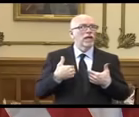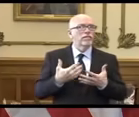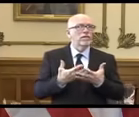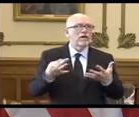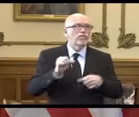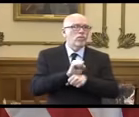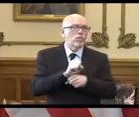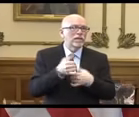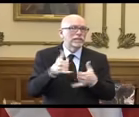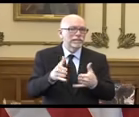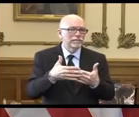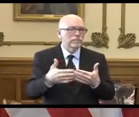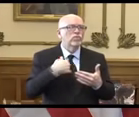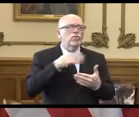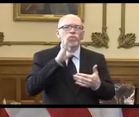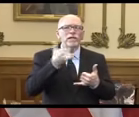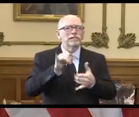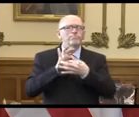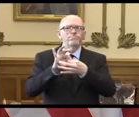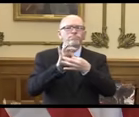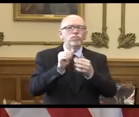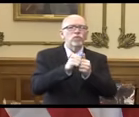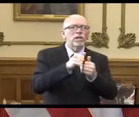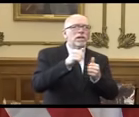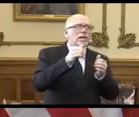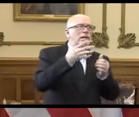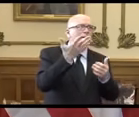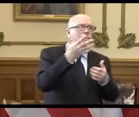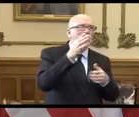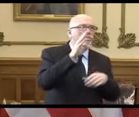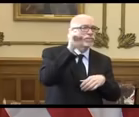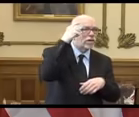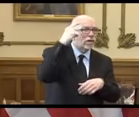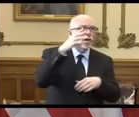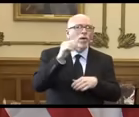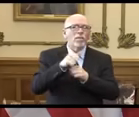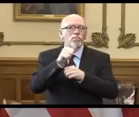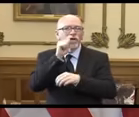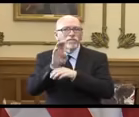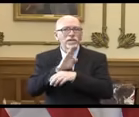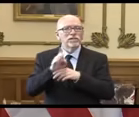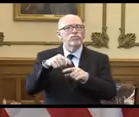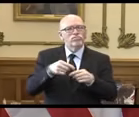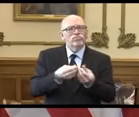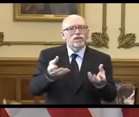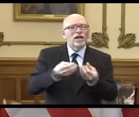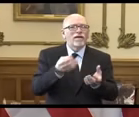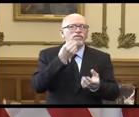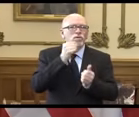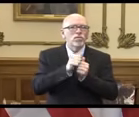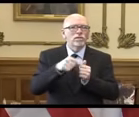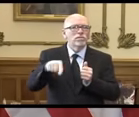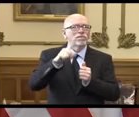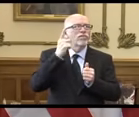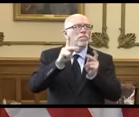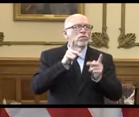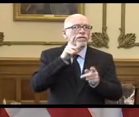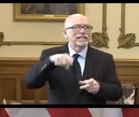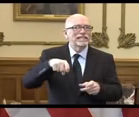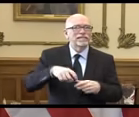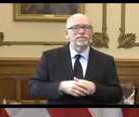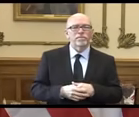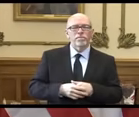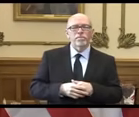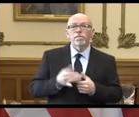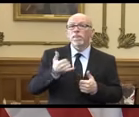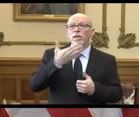will continue to partner across the public and private sector to supply food to critical populations across Indiana. Right now, the best way to